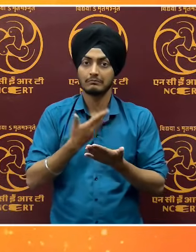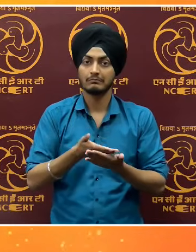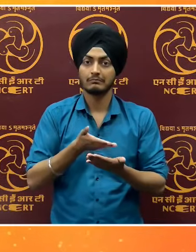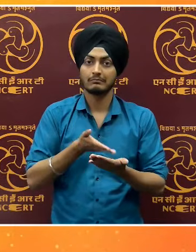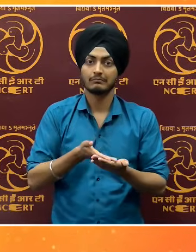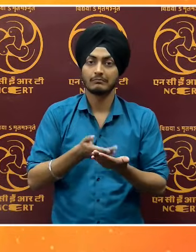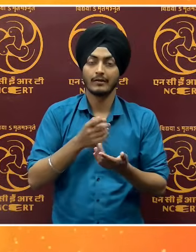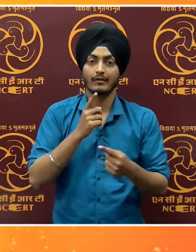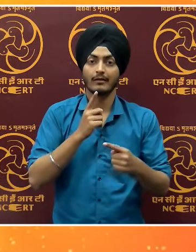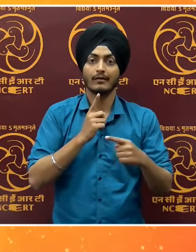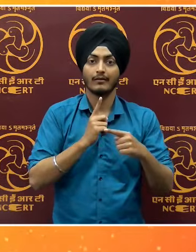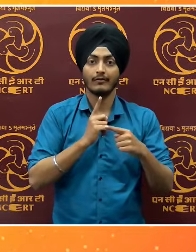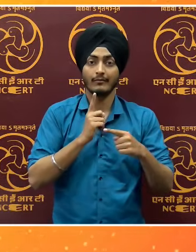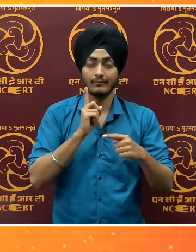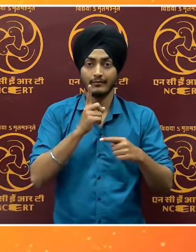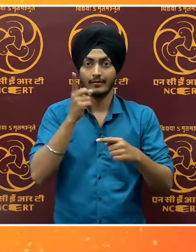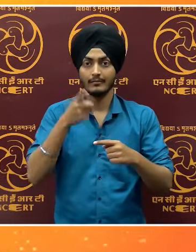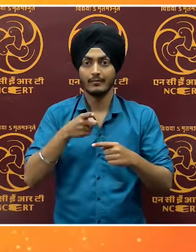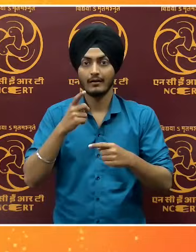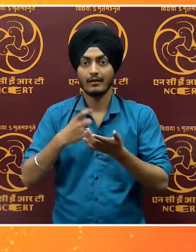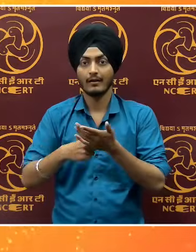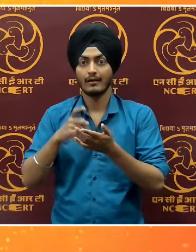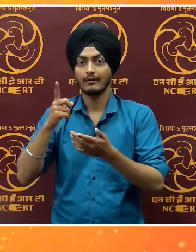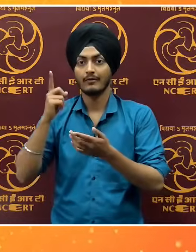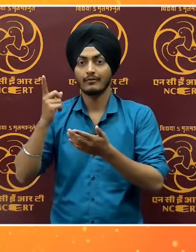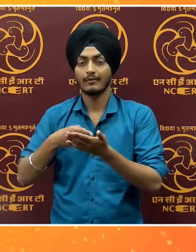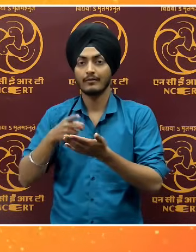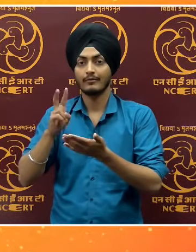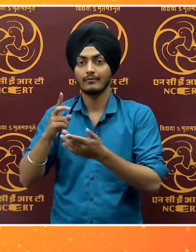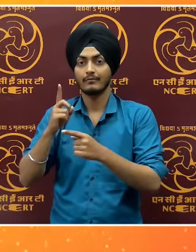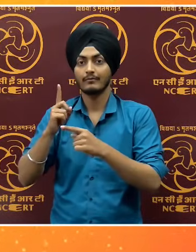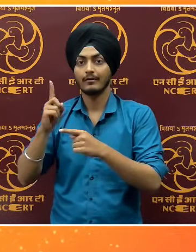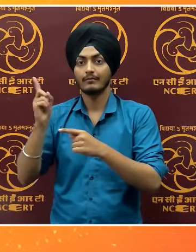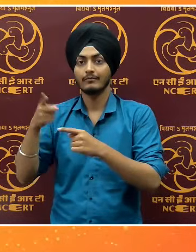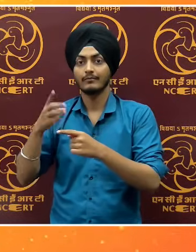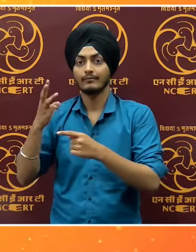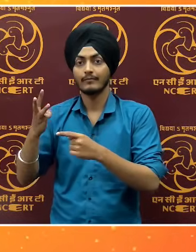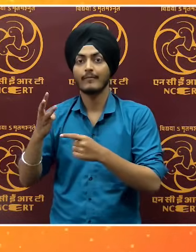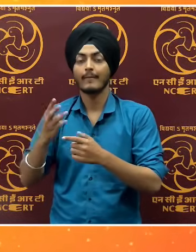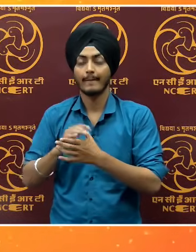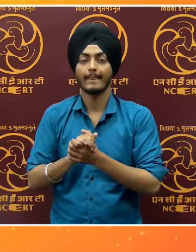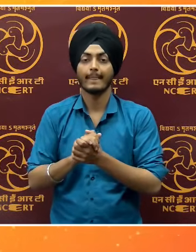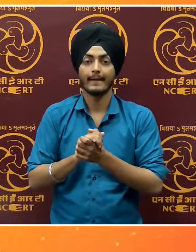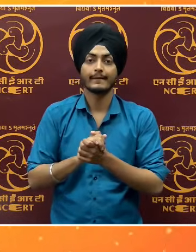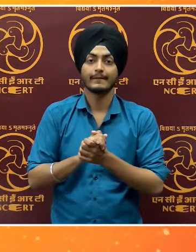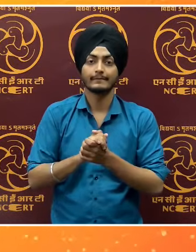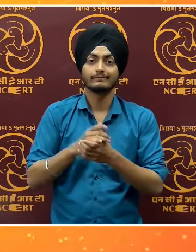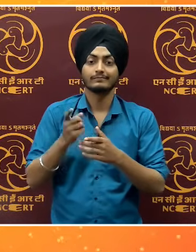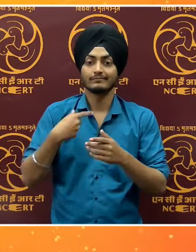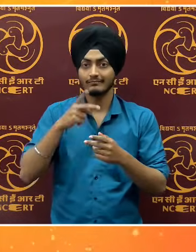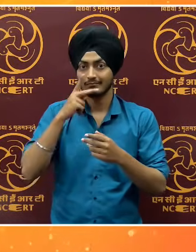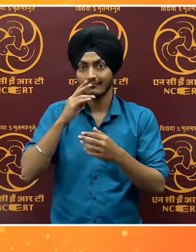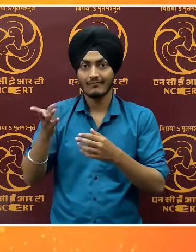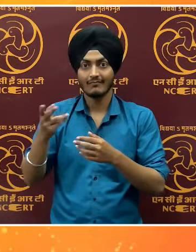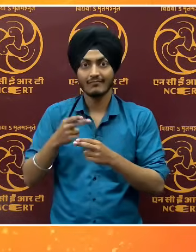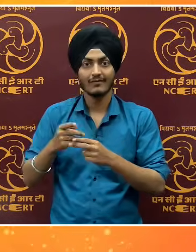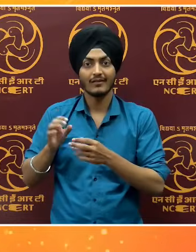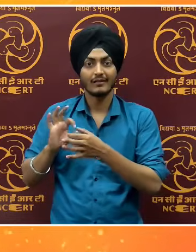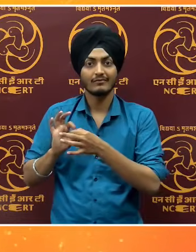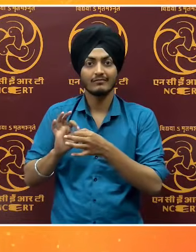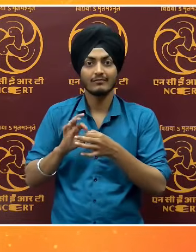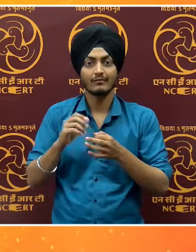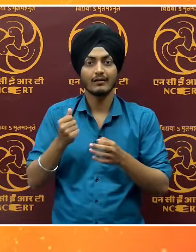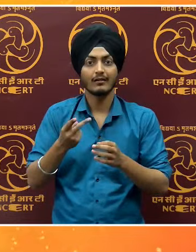1 by R is equal to 1 by R1 plus 1 by R2 plus 1 by R3. Now look at this relation. If you increase the number